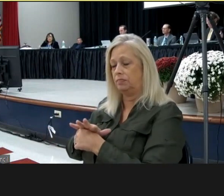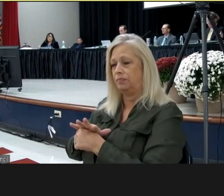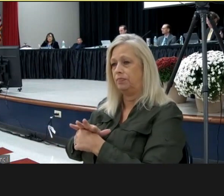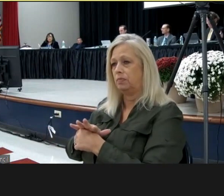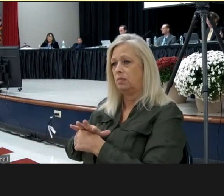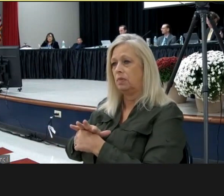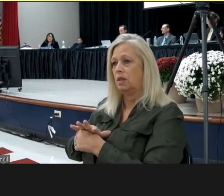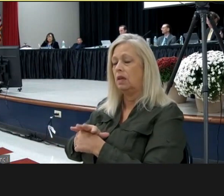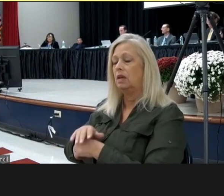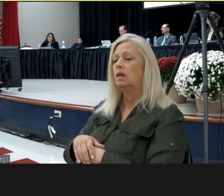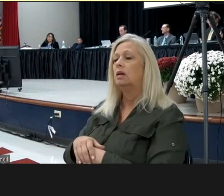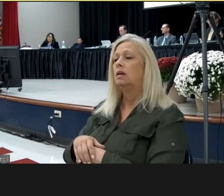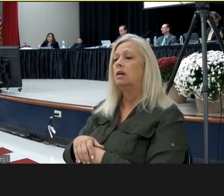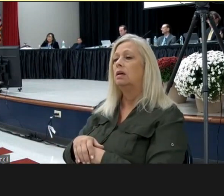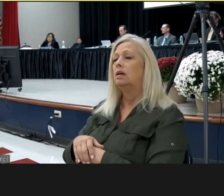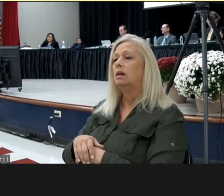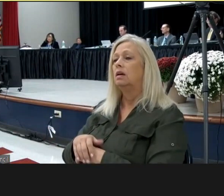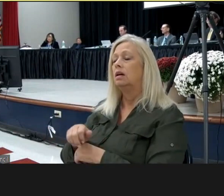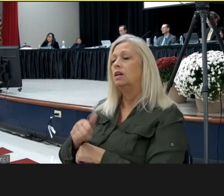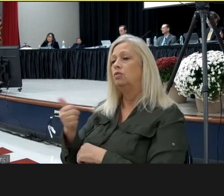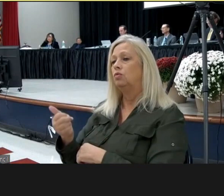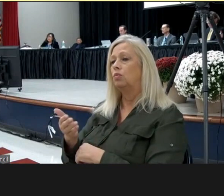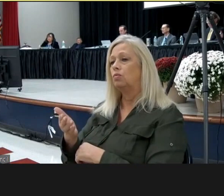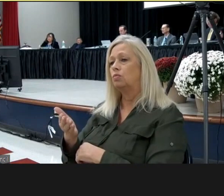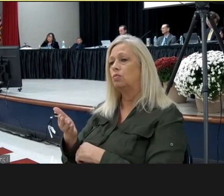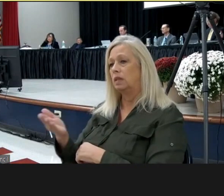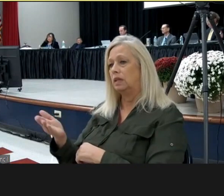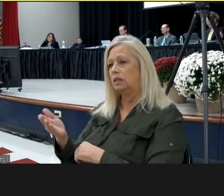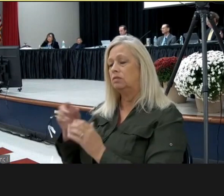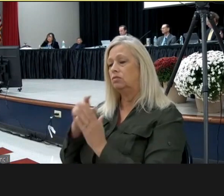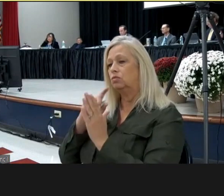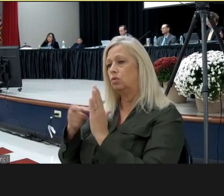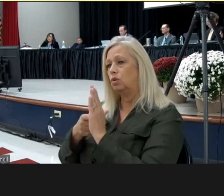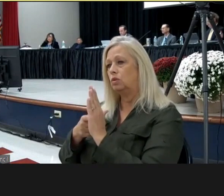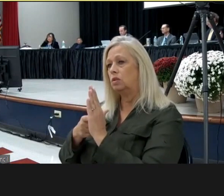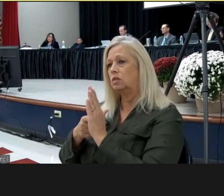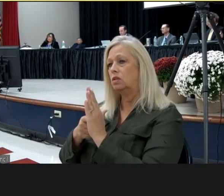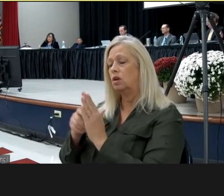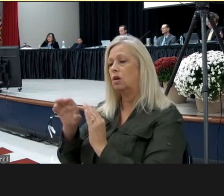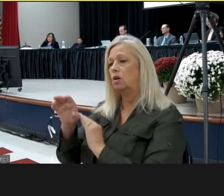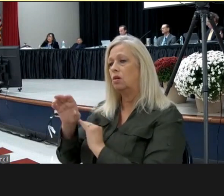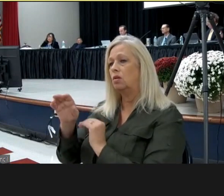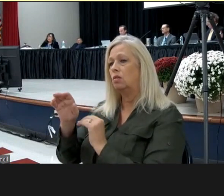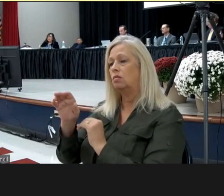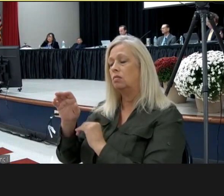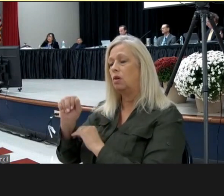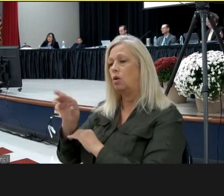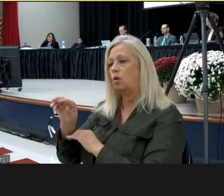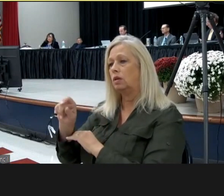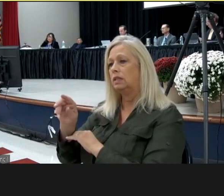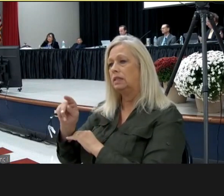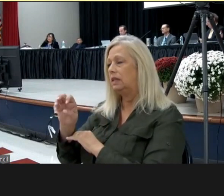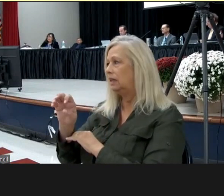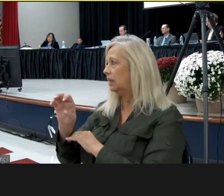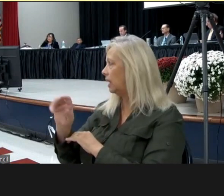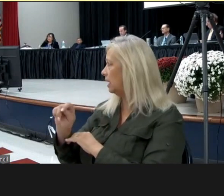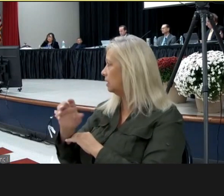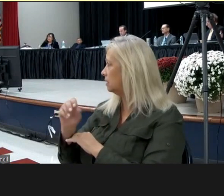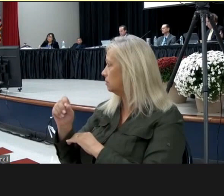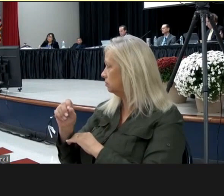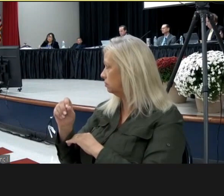Another thing to note on this slide is our architect and contractor, AECOM, and Austin Commercial,